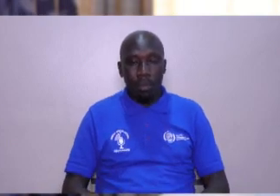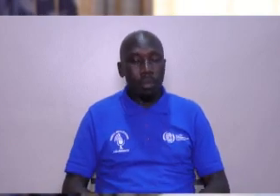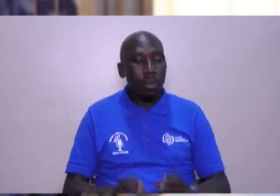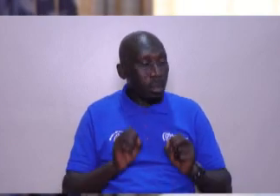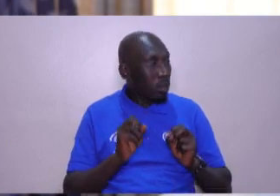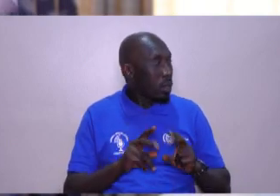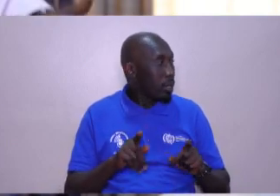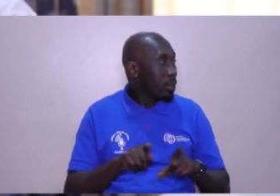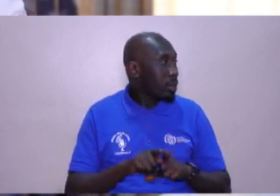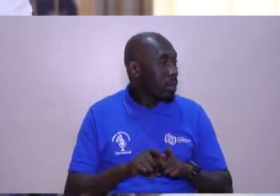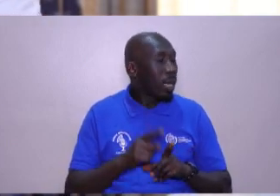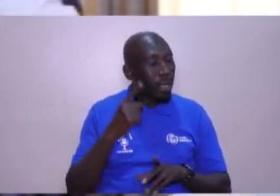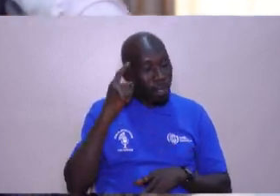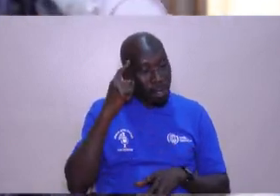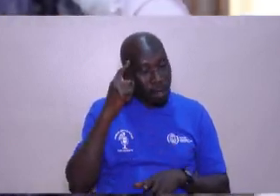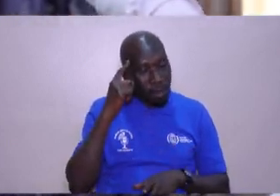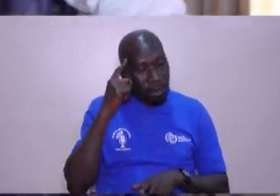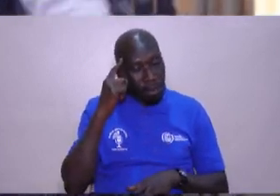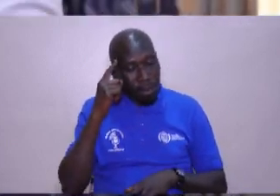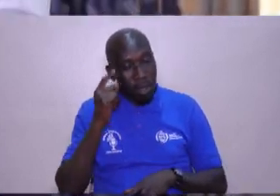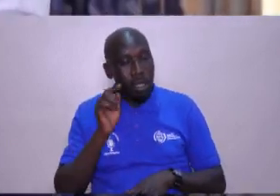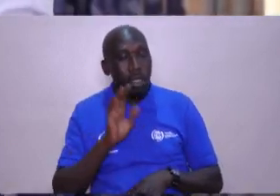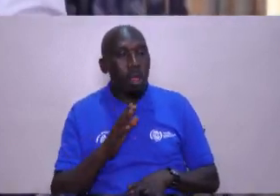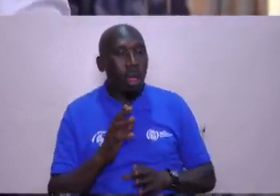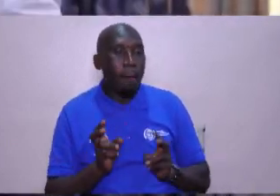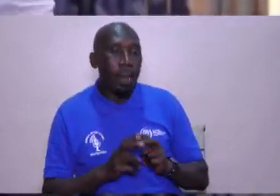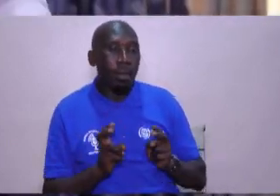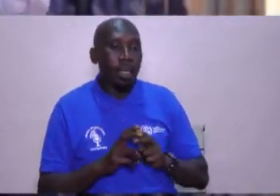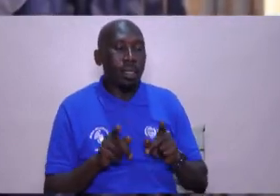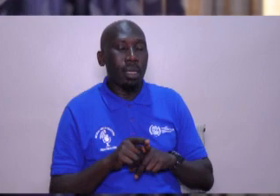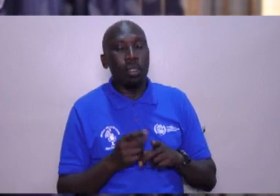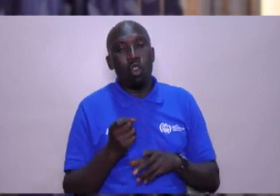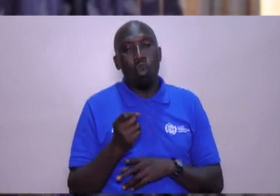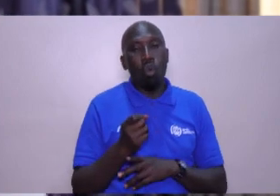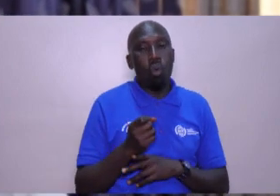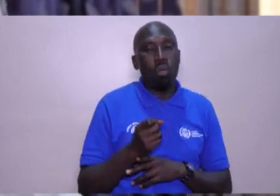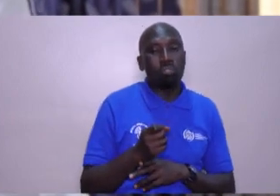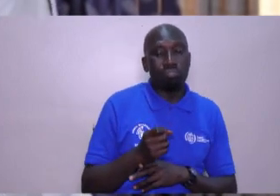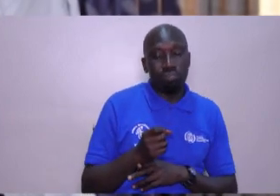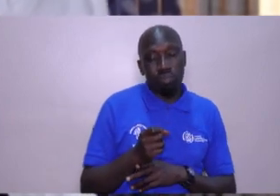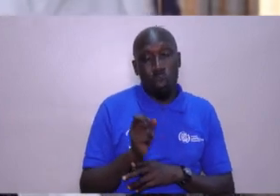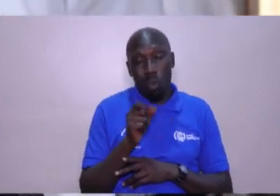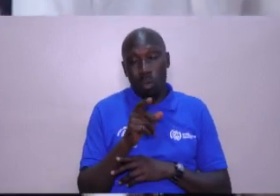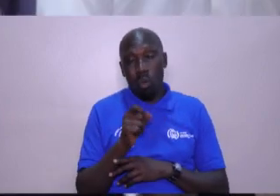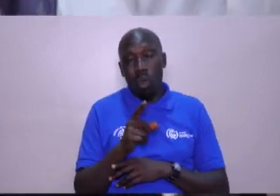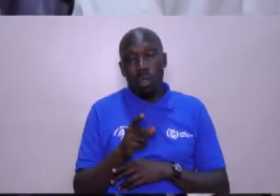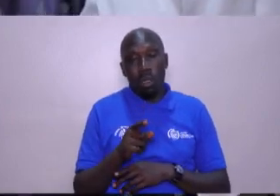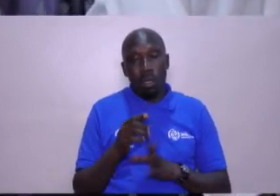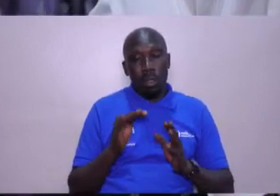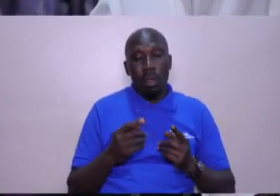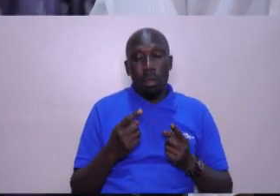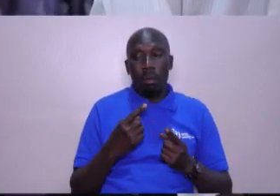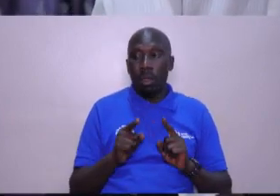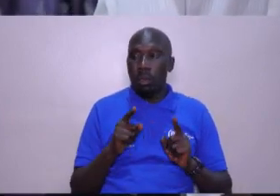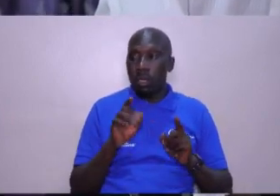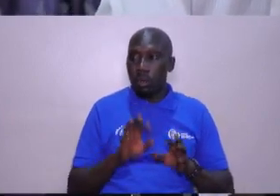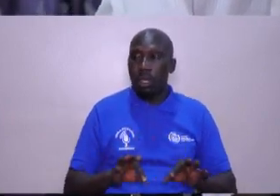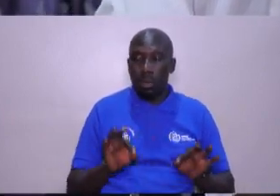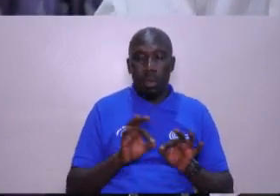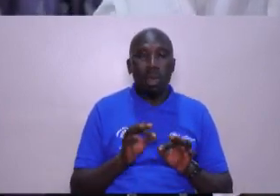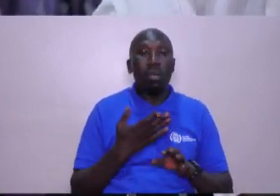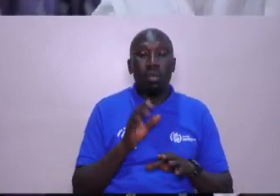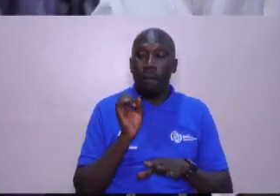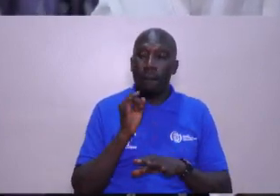Okay. I think your battery is running out, so. But we have understood the concept. What is important, I want to emphasize